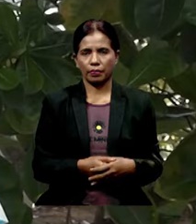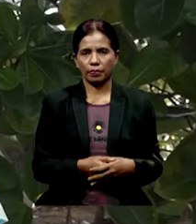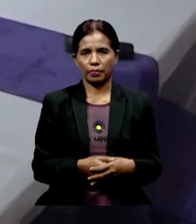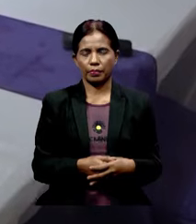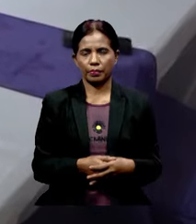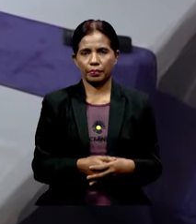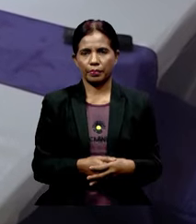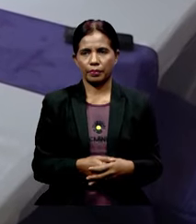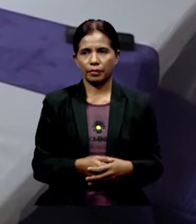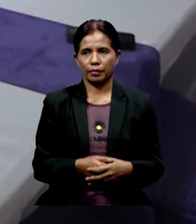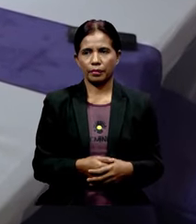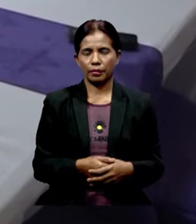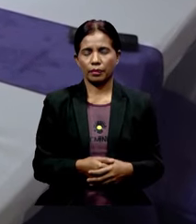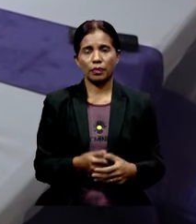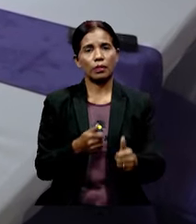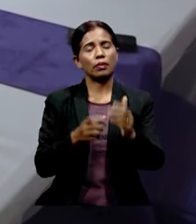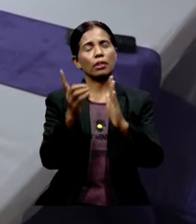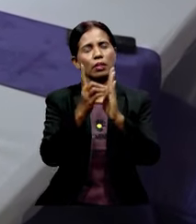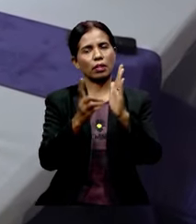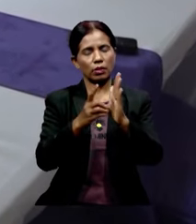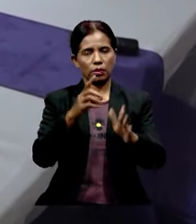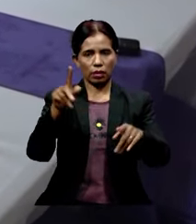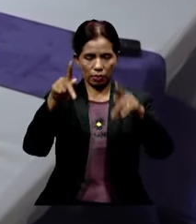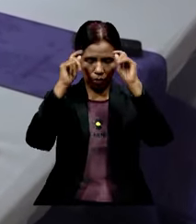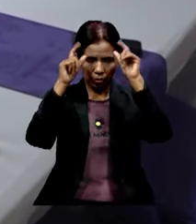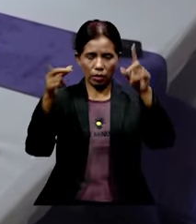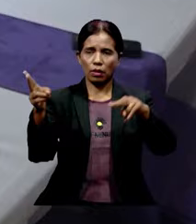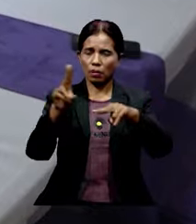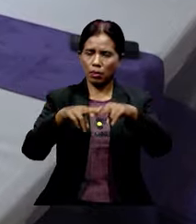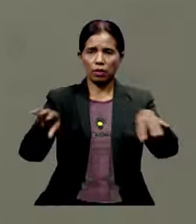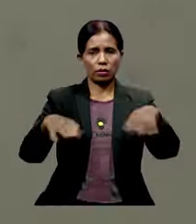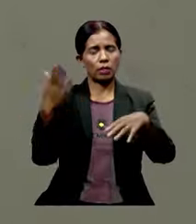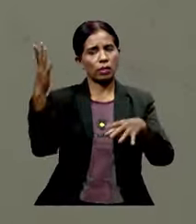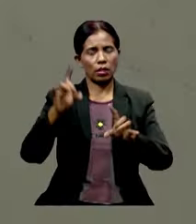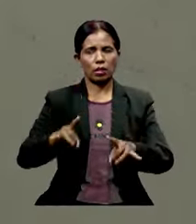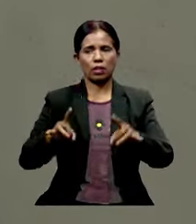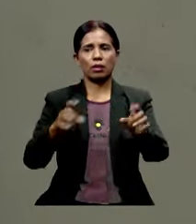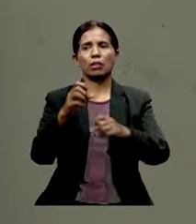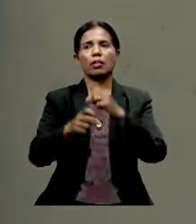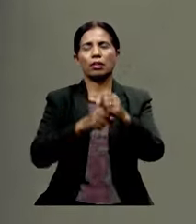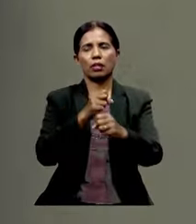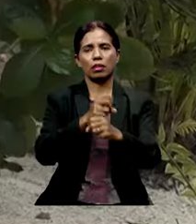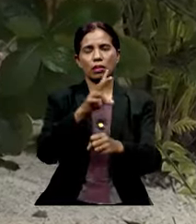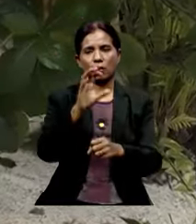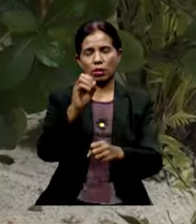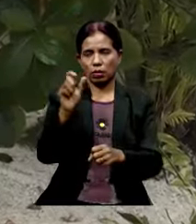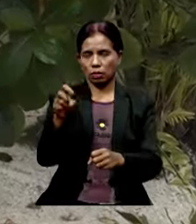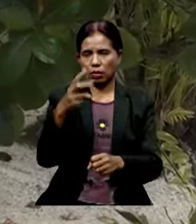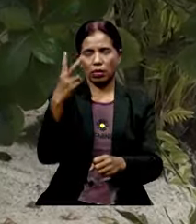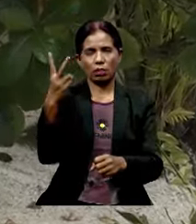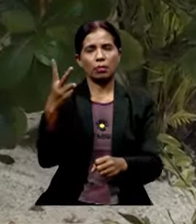Timor-Leste. Tuirdaros traballador timoroan nebe atualmente servicio a Australia. Hajusitinan riunrua sanulresin rua,